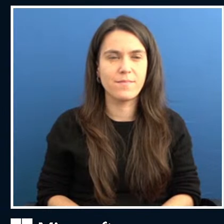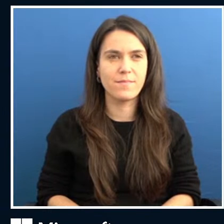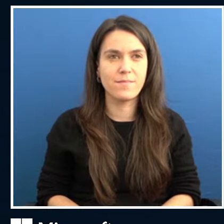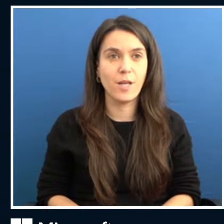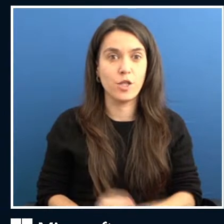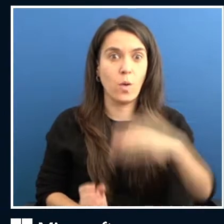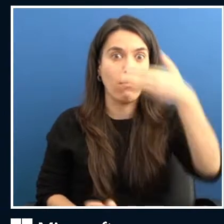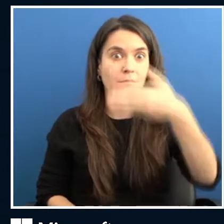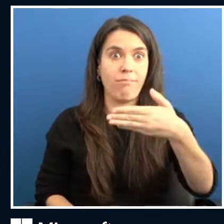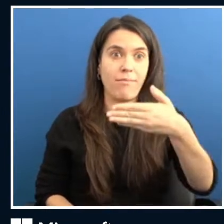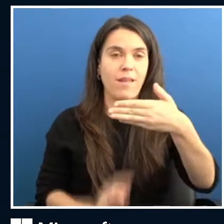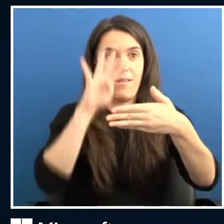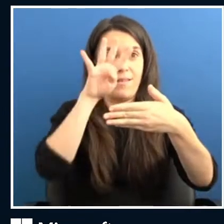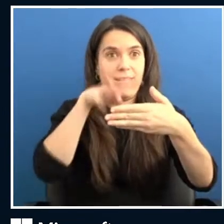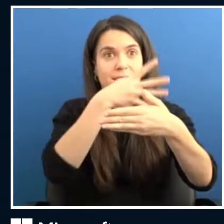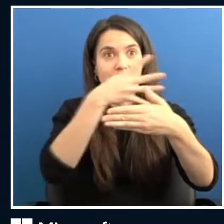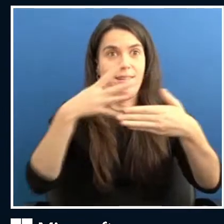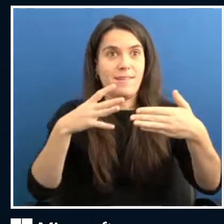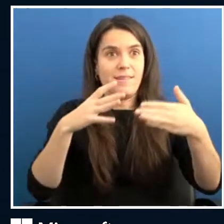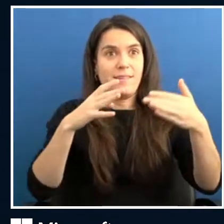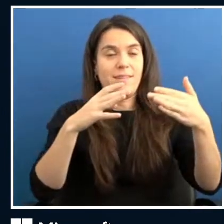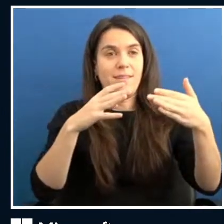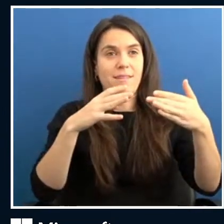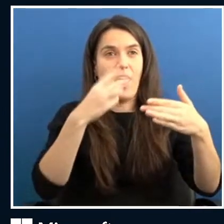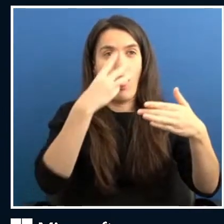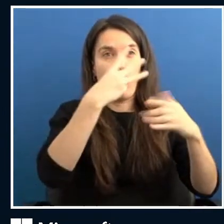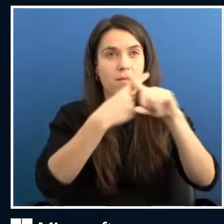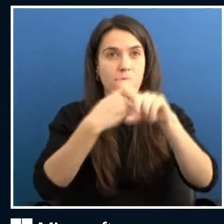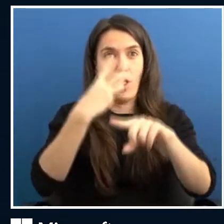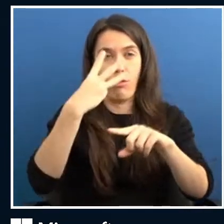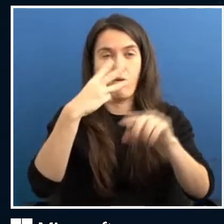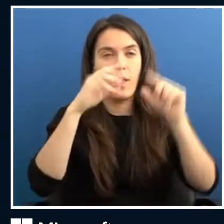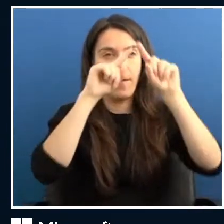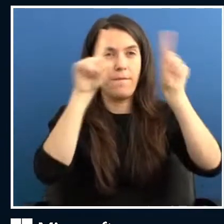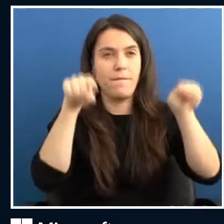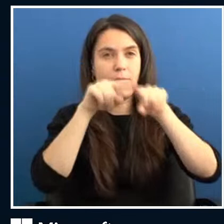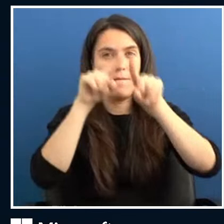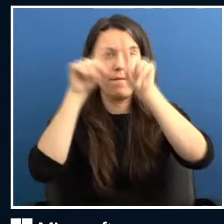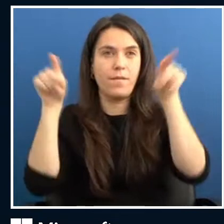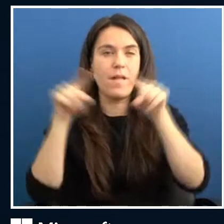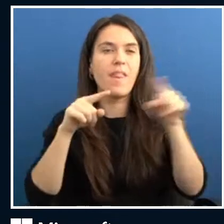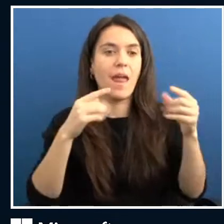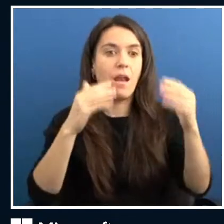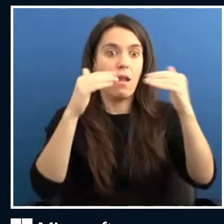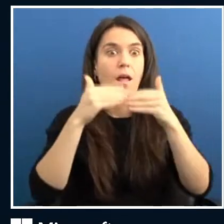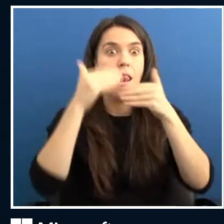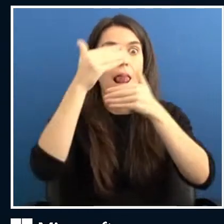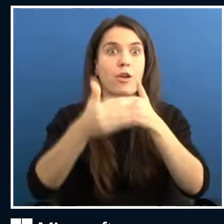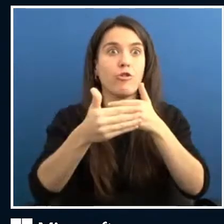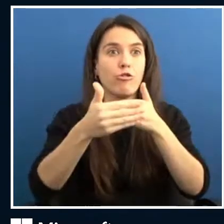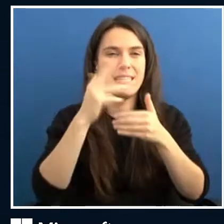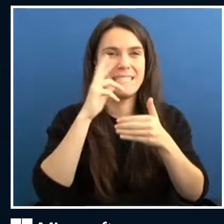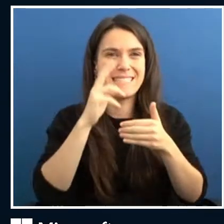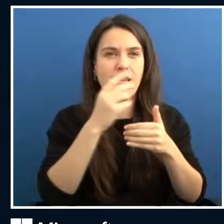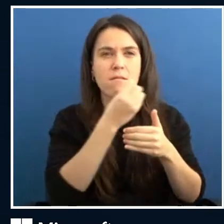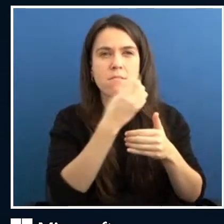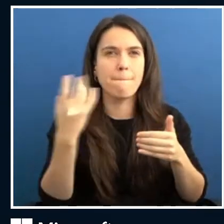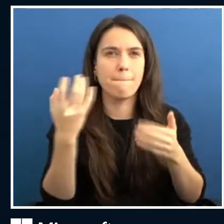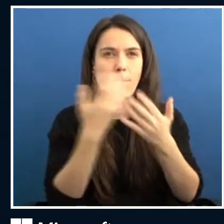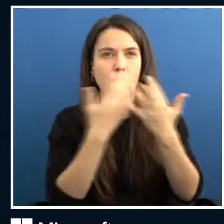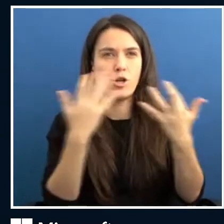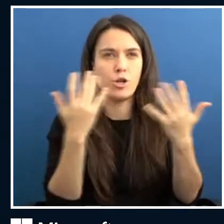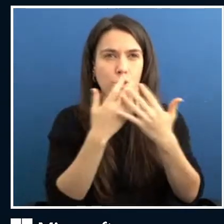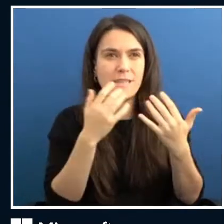final output. So this is the idea behind how CNNs work.